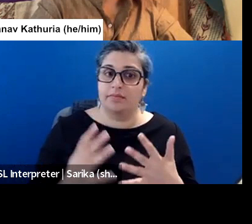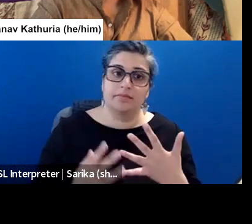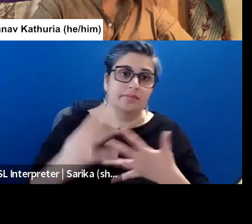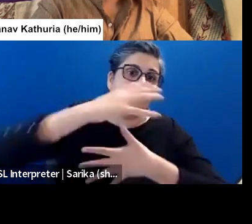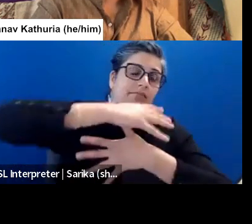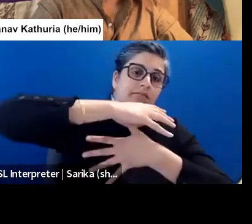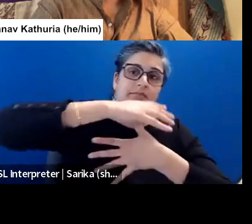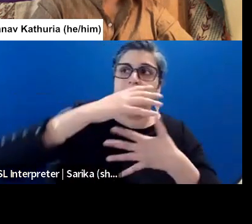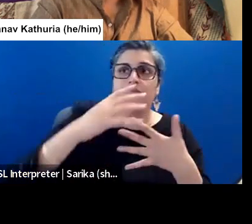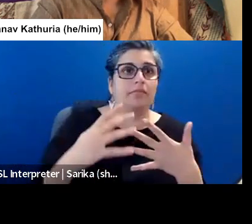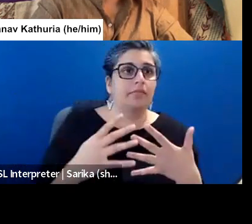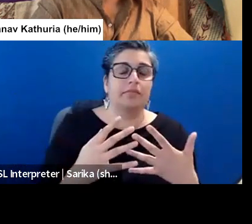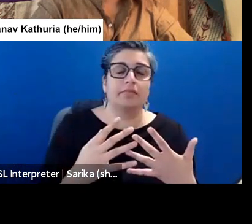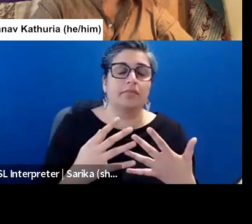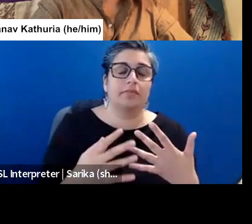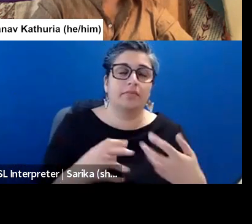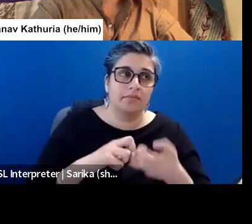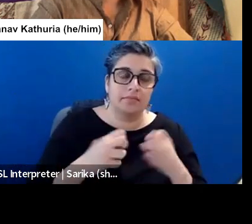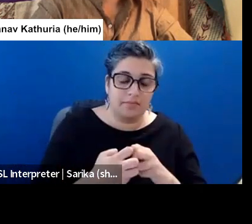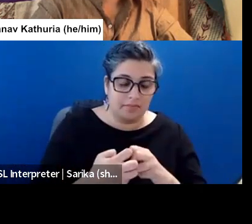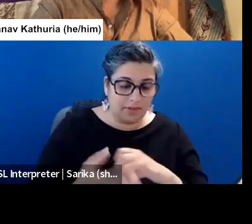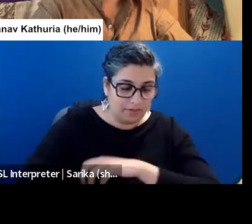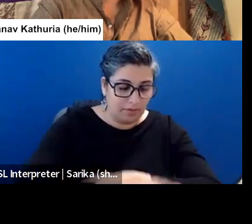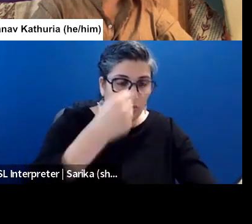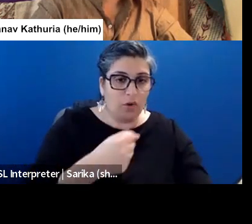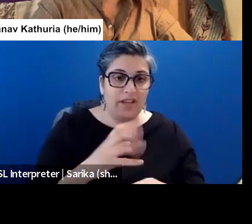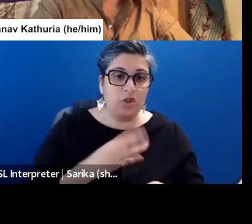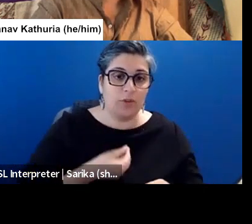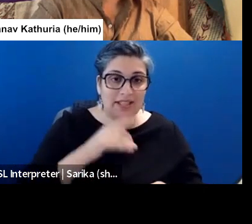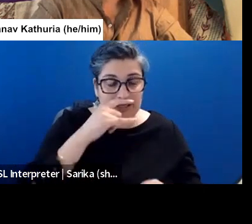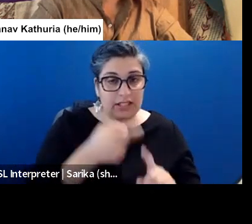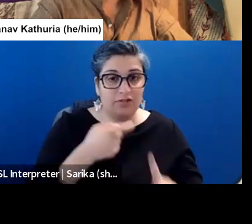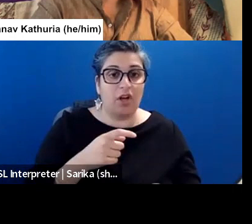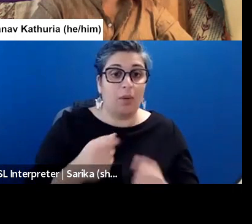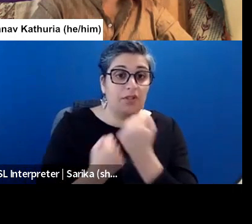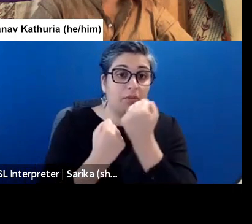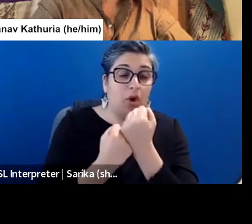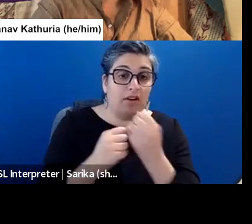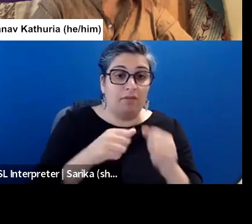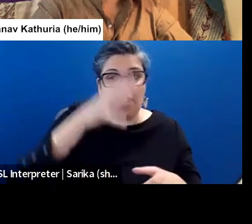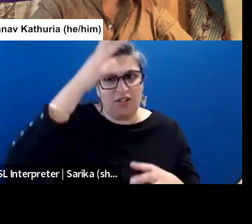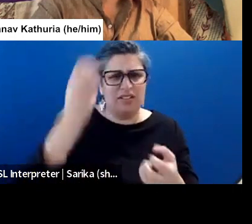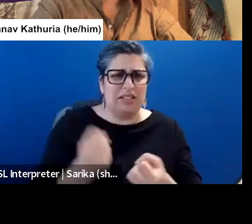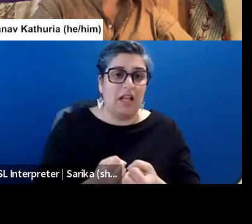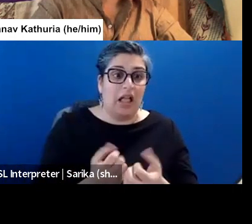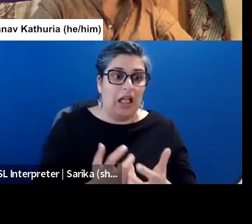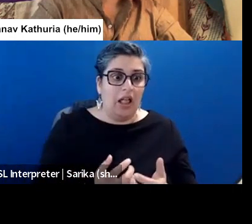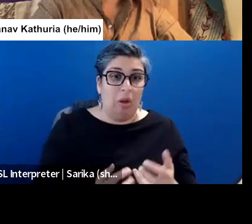removal of trans kids with supportive parents, is just the flood of disinformation.